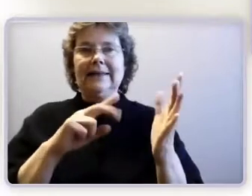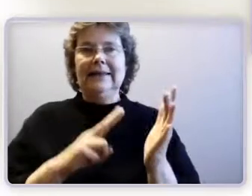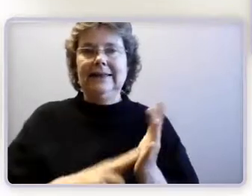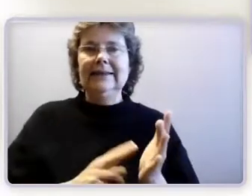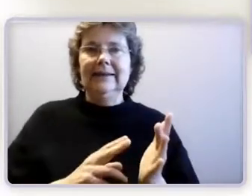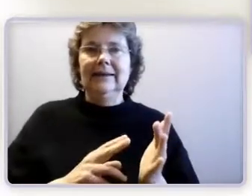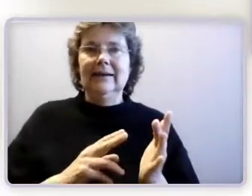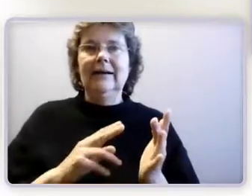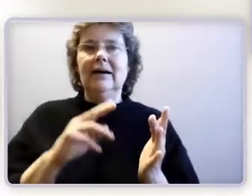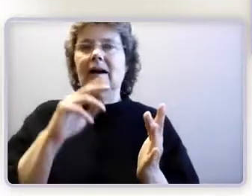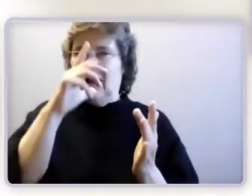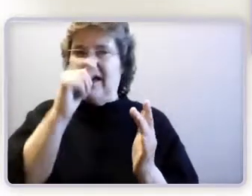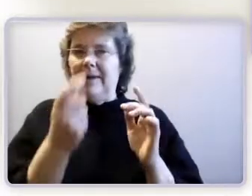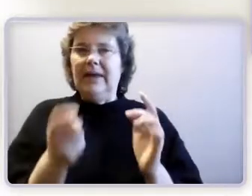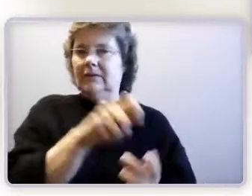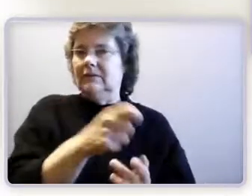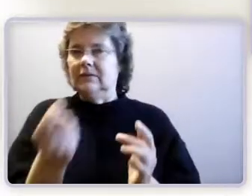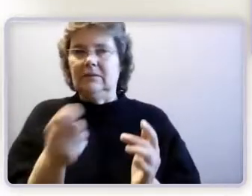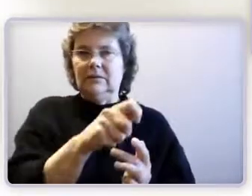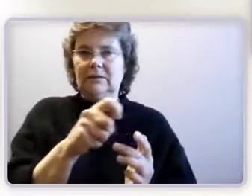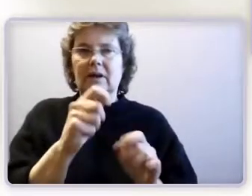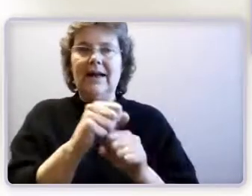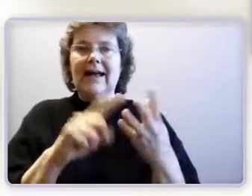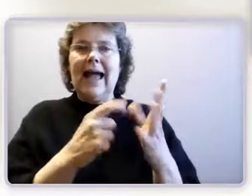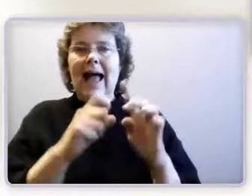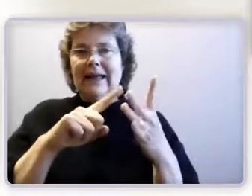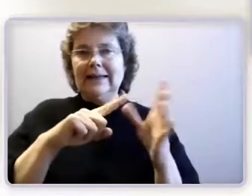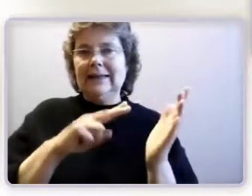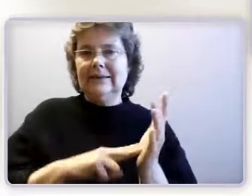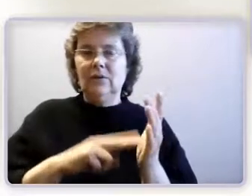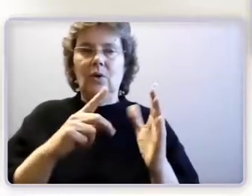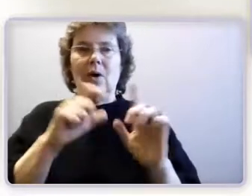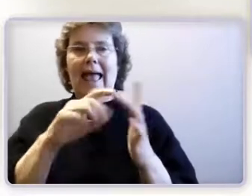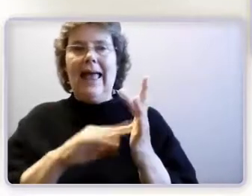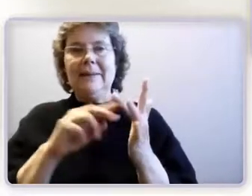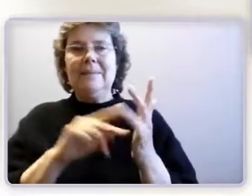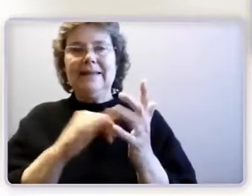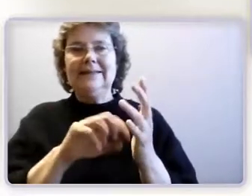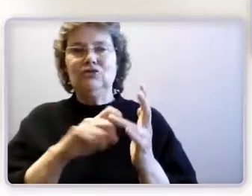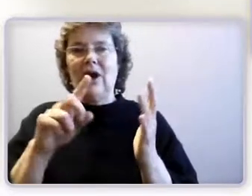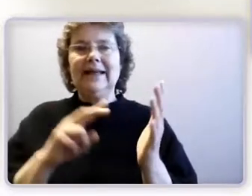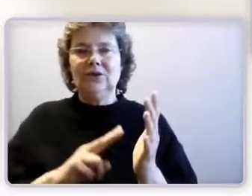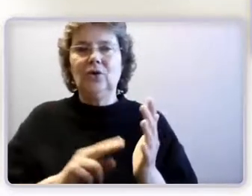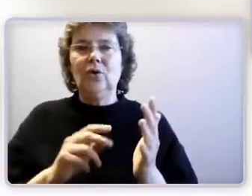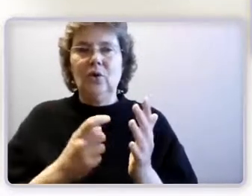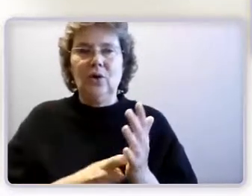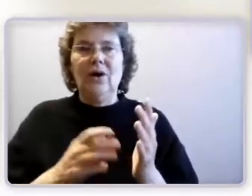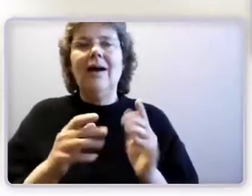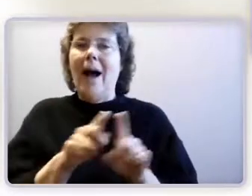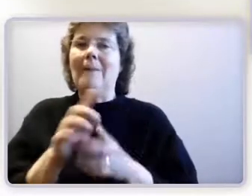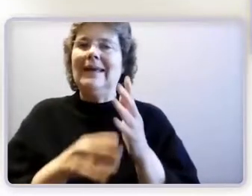an administrator as well, okay? It's just a bit easier for me to just say guardian rather than guardian and or